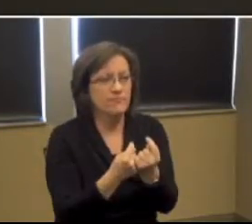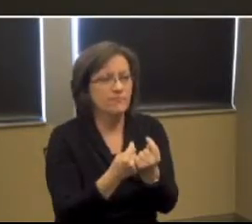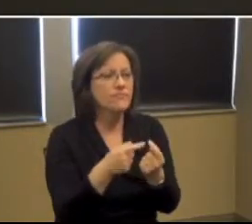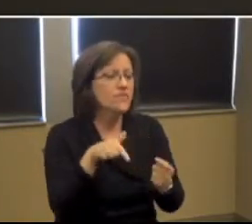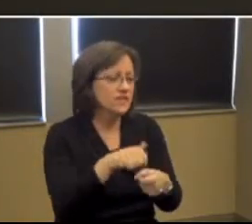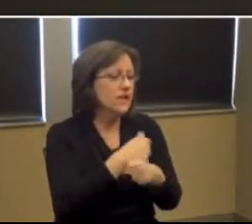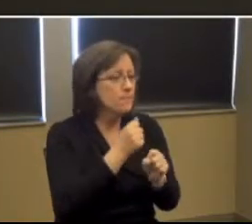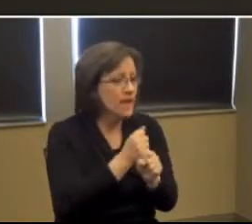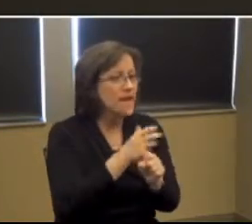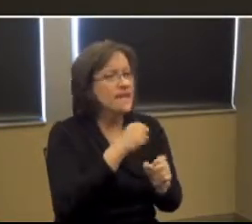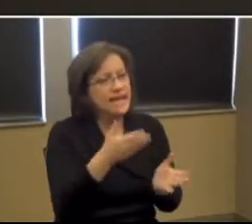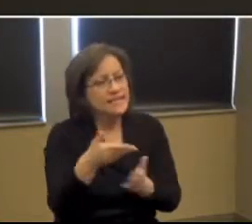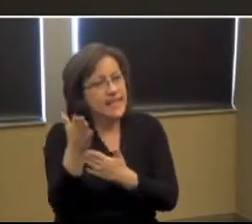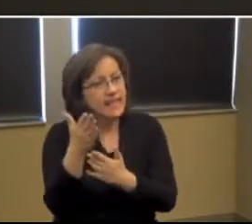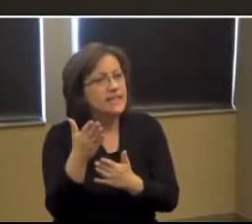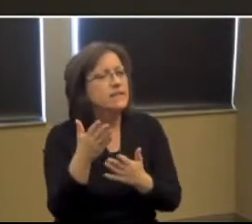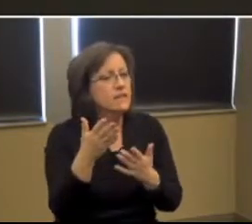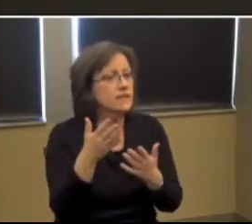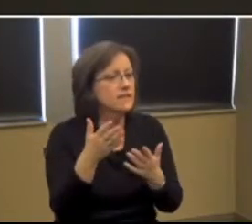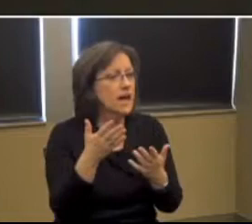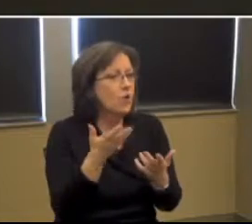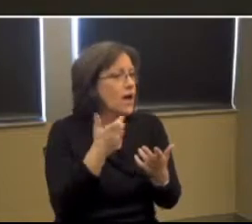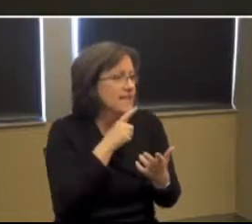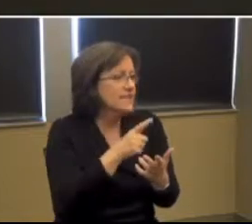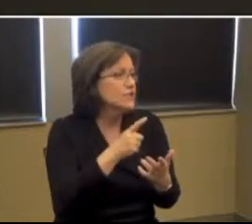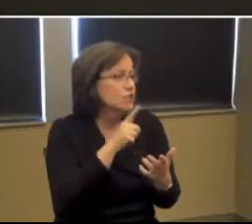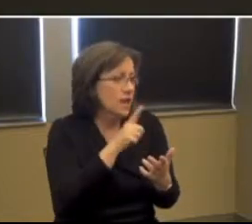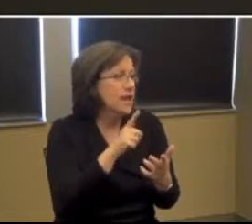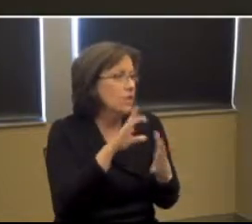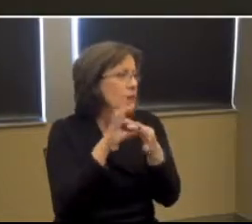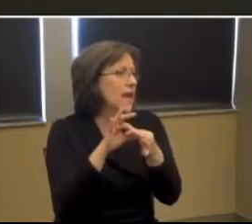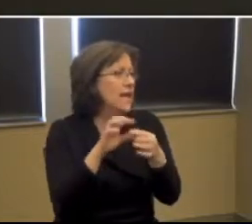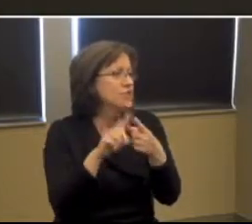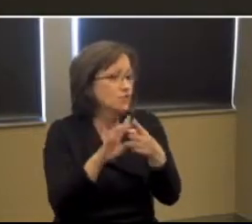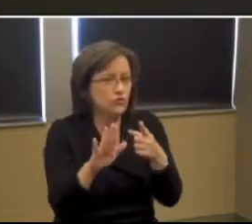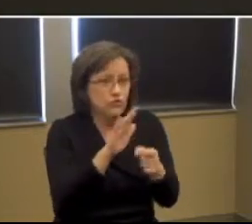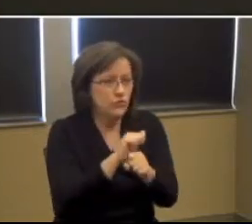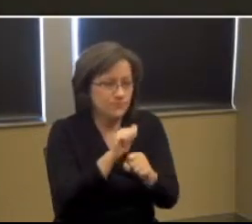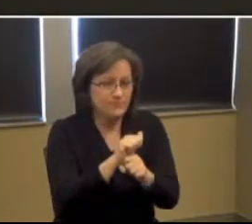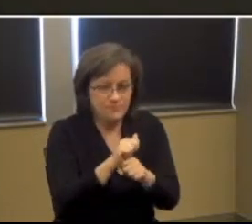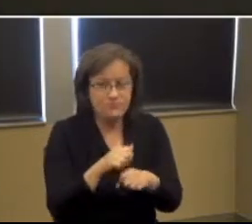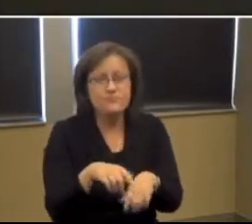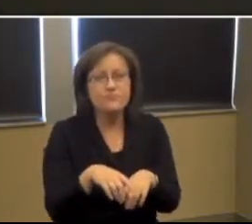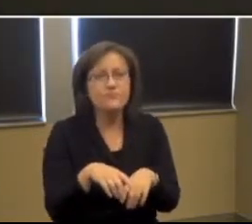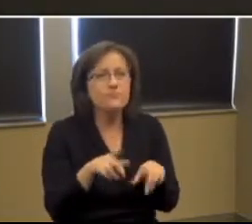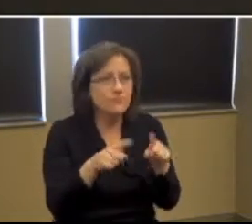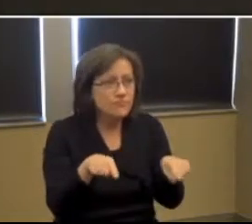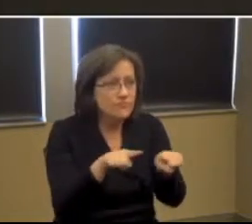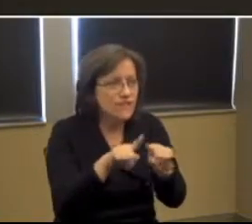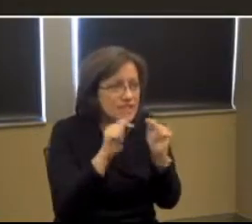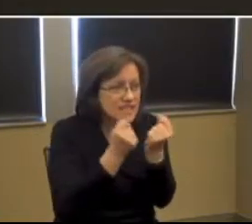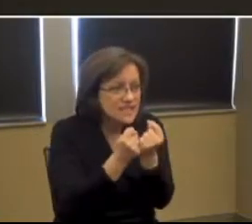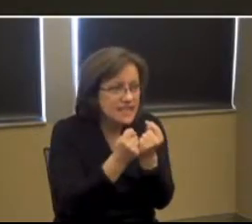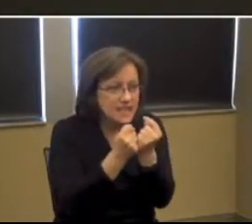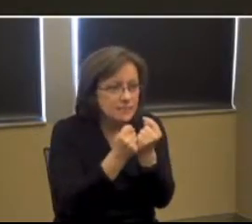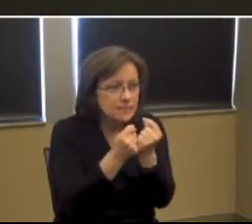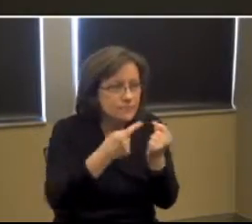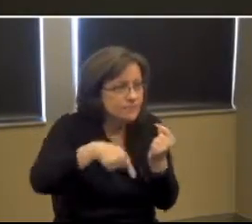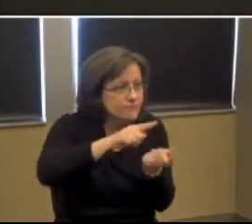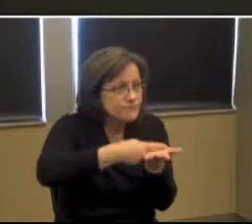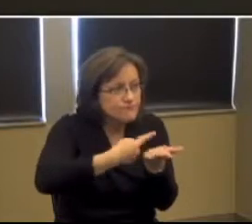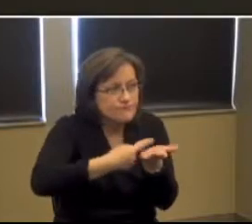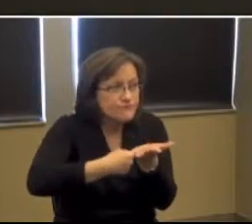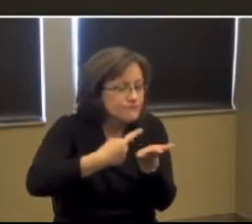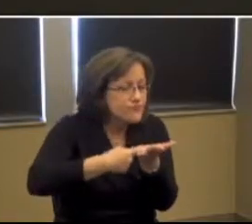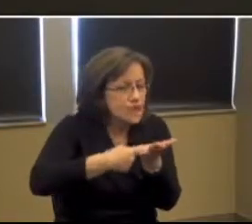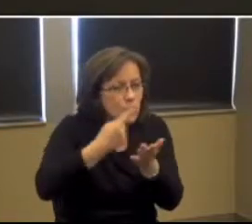meaningless for you. I want you to leave here as a team thinking through one or two kids that you think fit what we